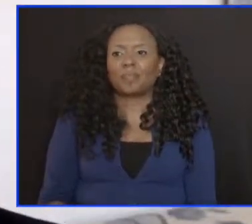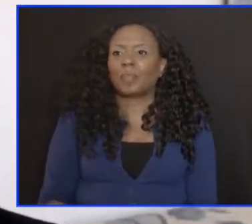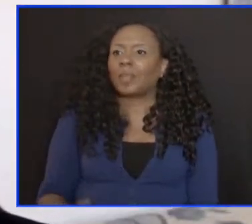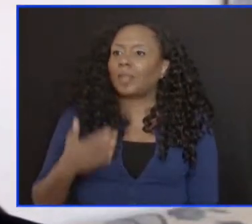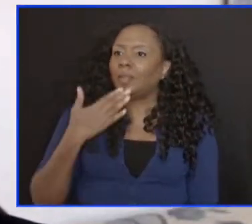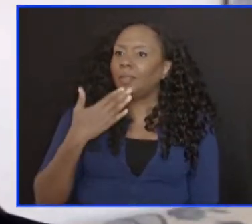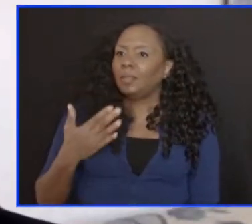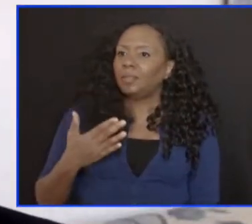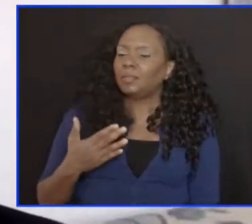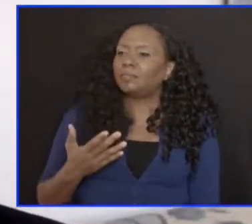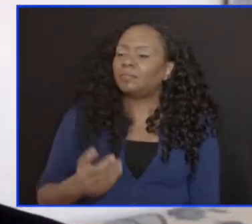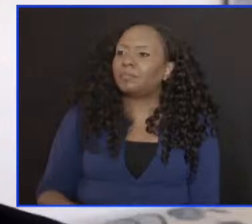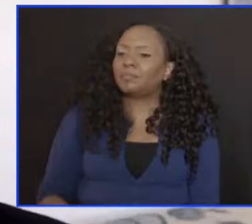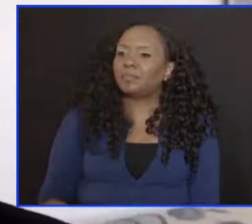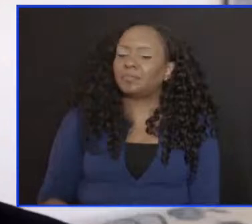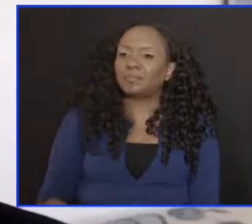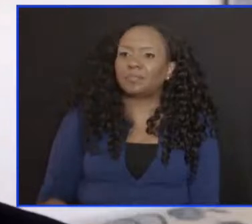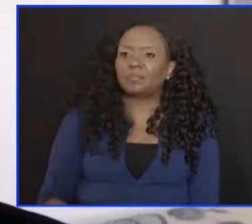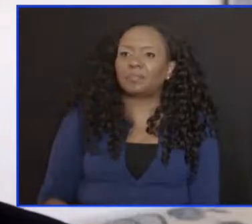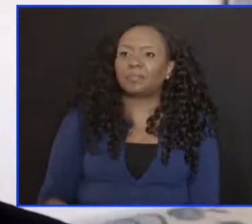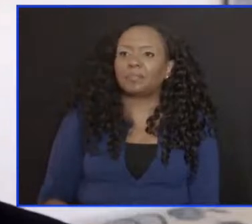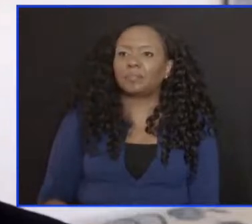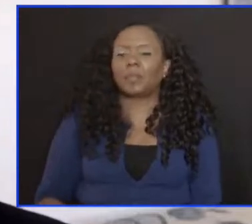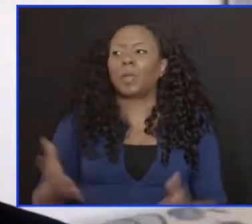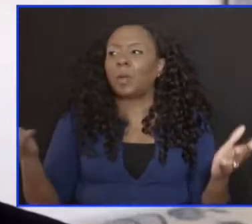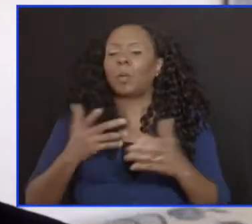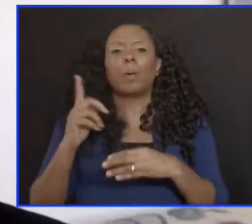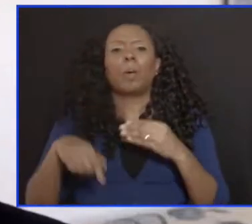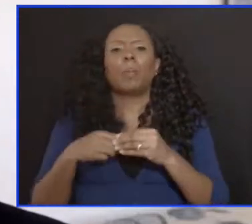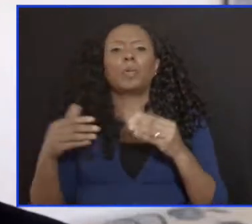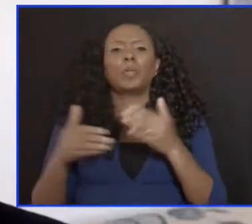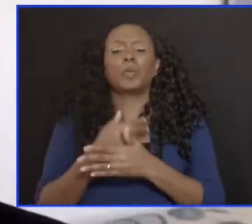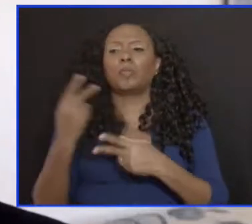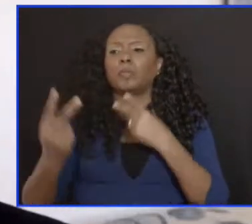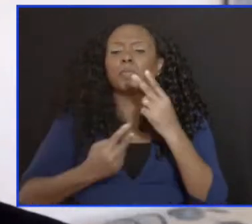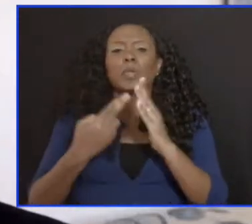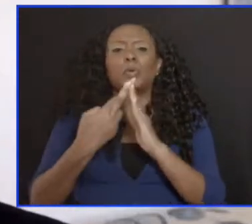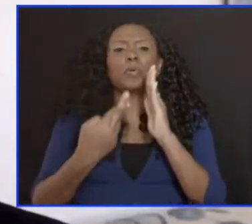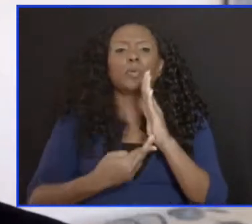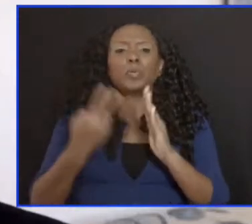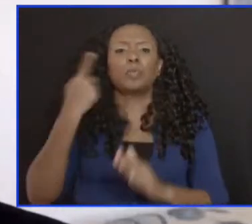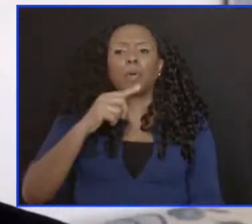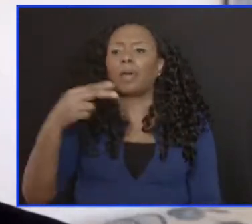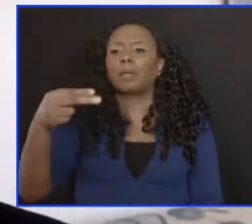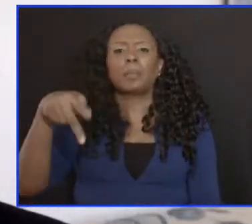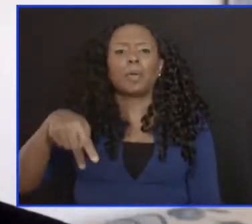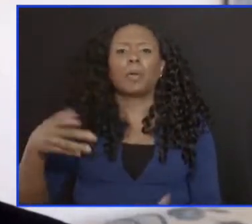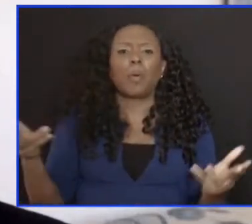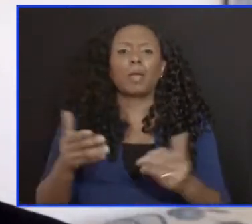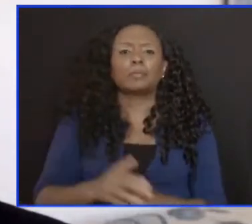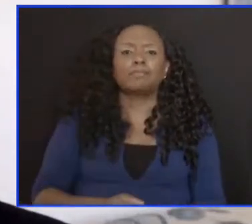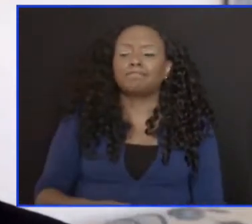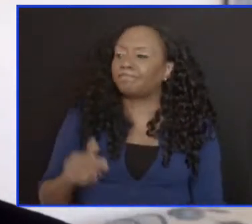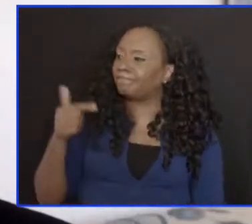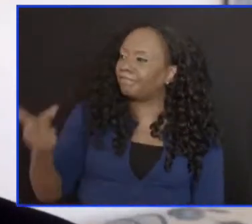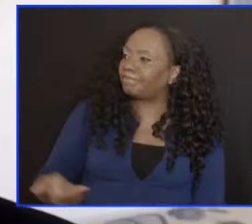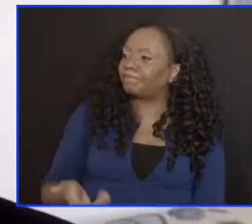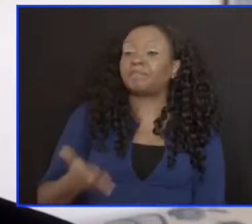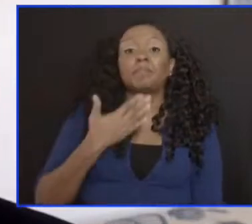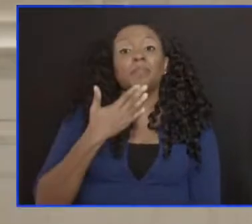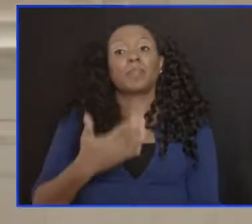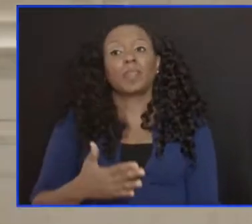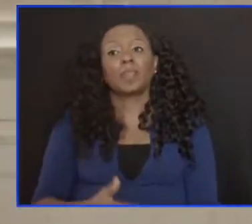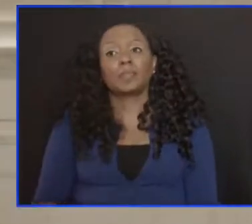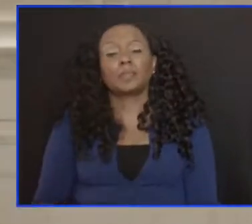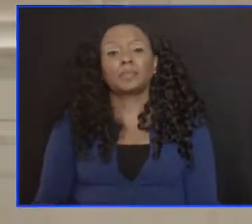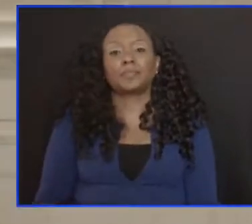And could you go on from here to look at the new visitation rules at Harrison Point? Thank you. And I brought to